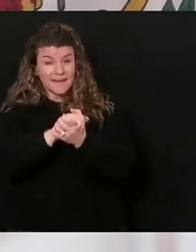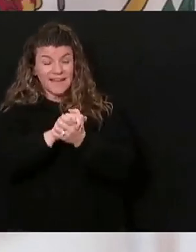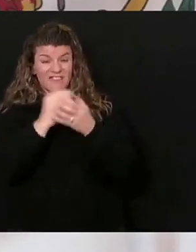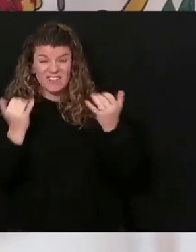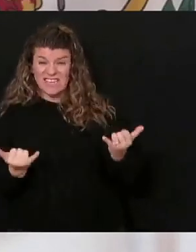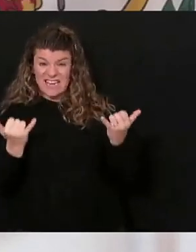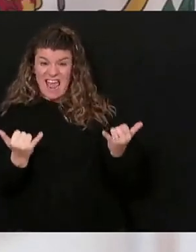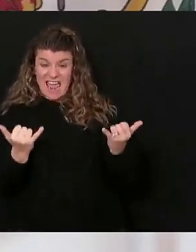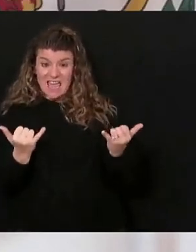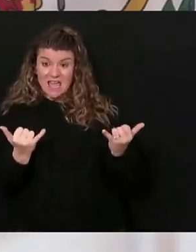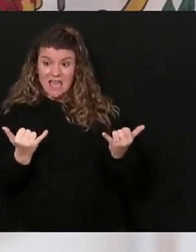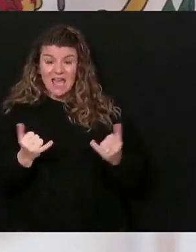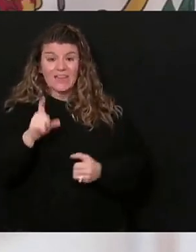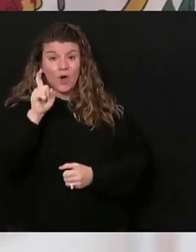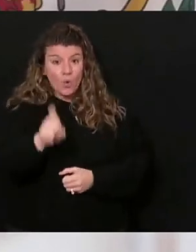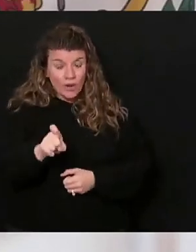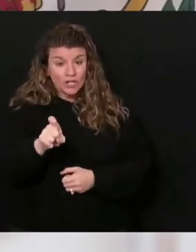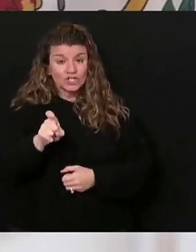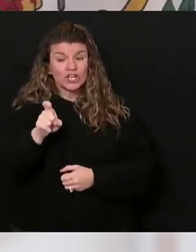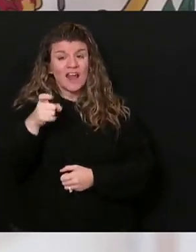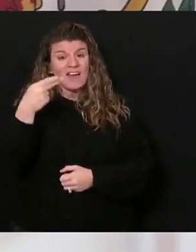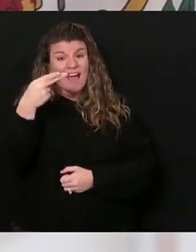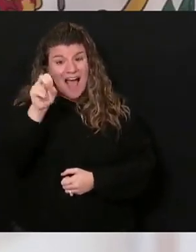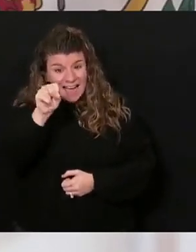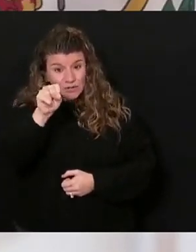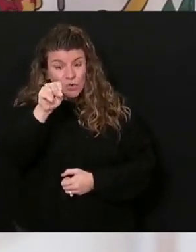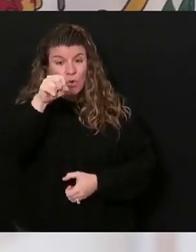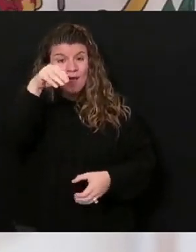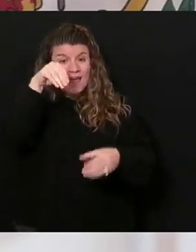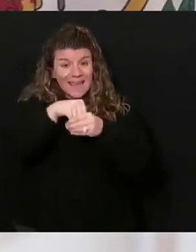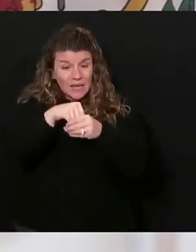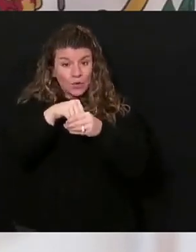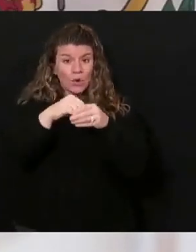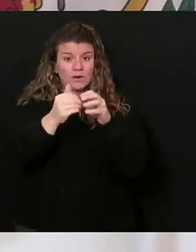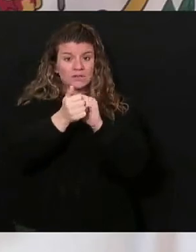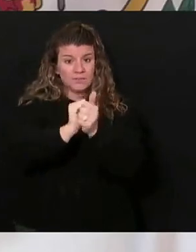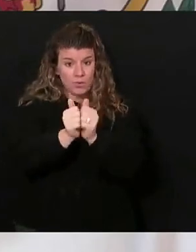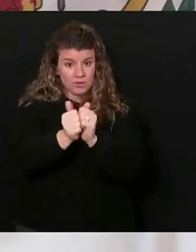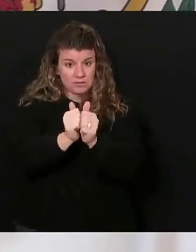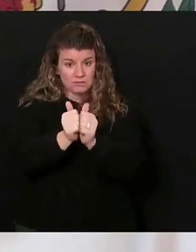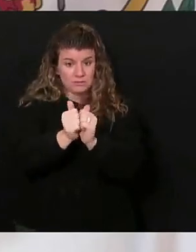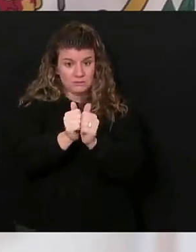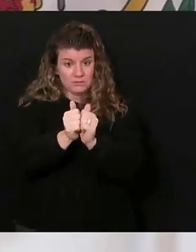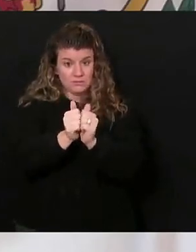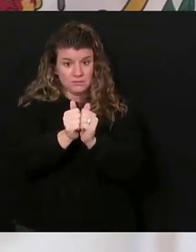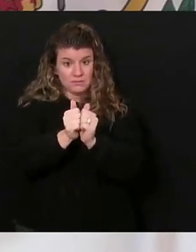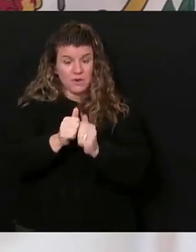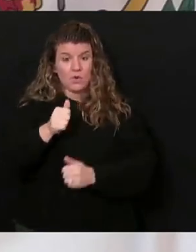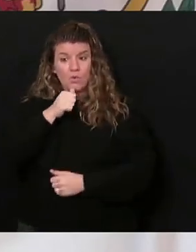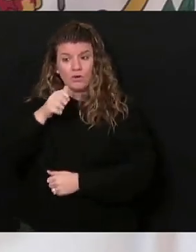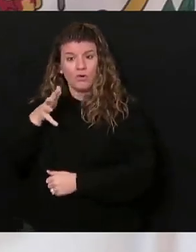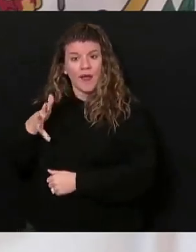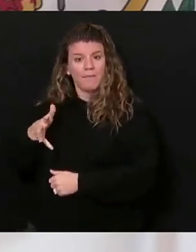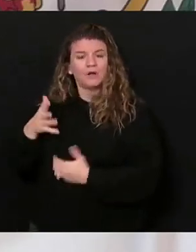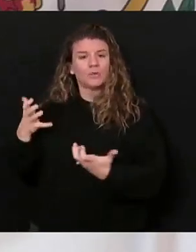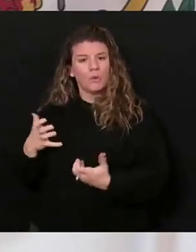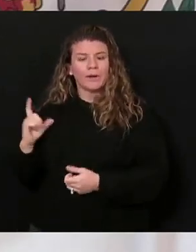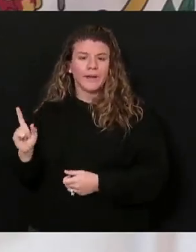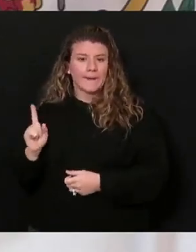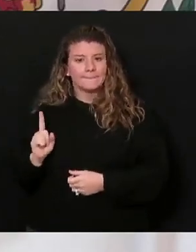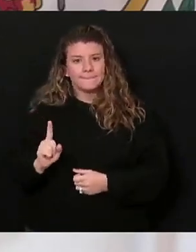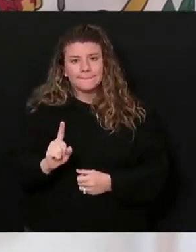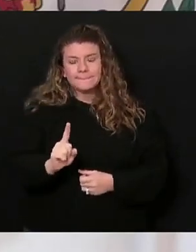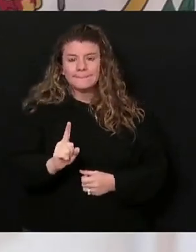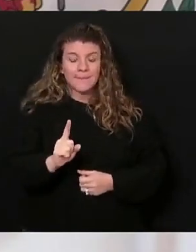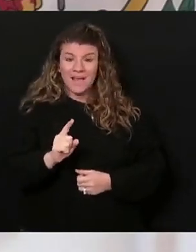that we ought to be playing high school indoor sports when grandmas will want to come and everything